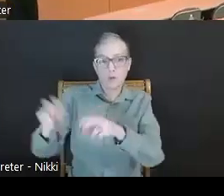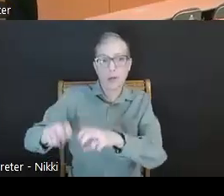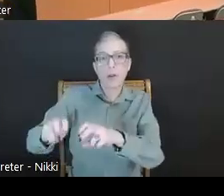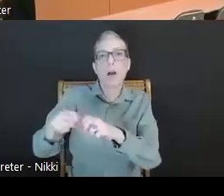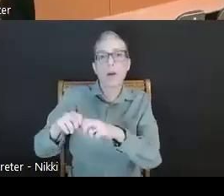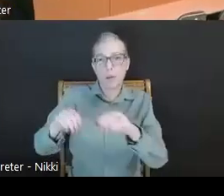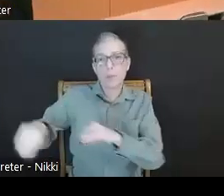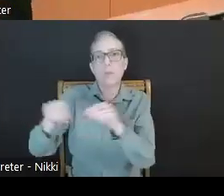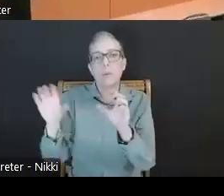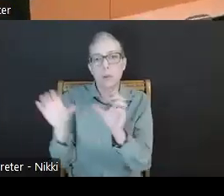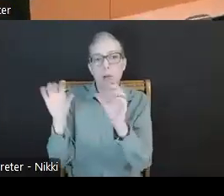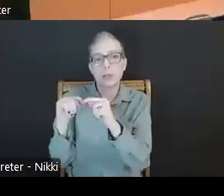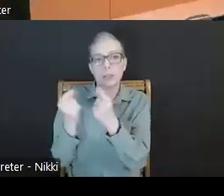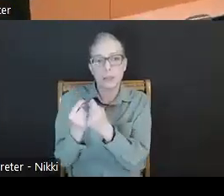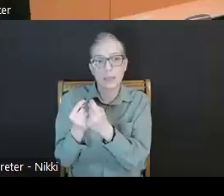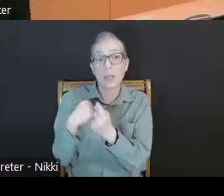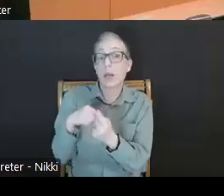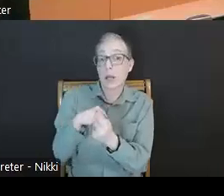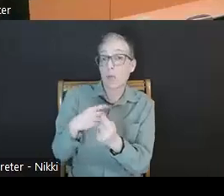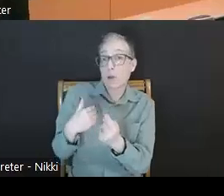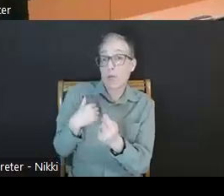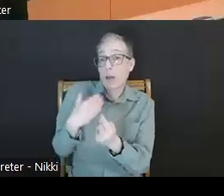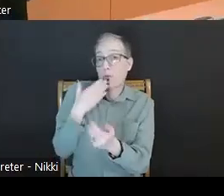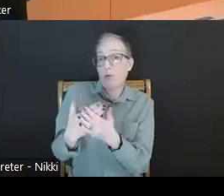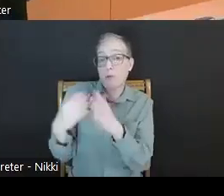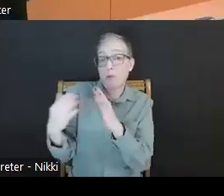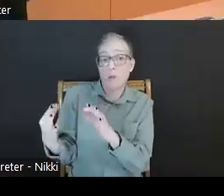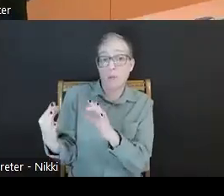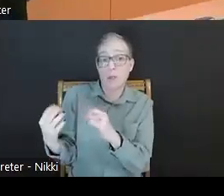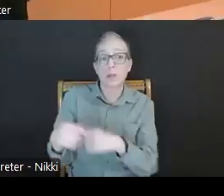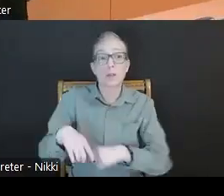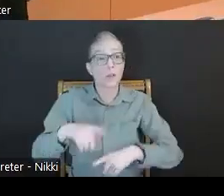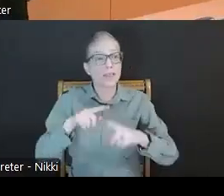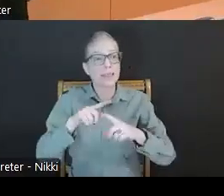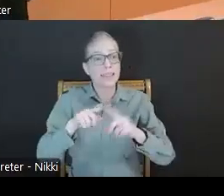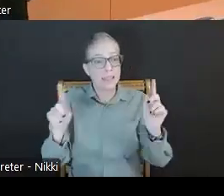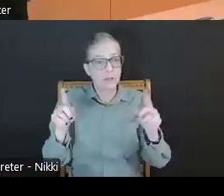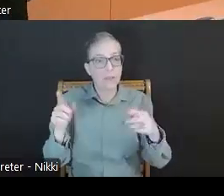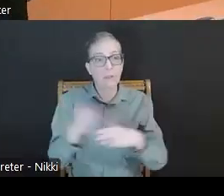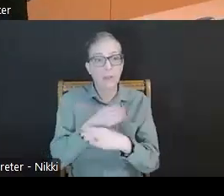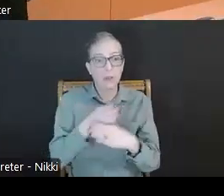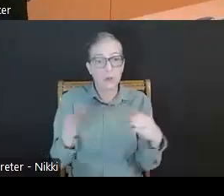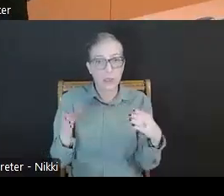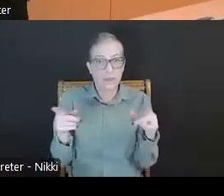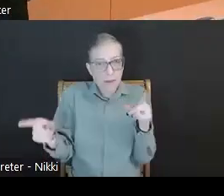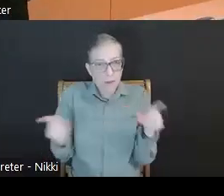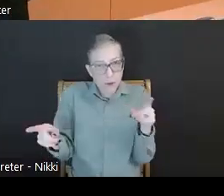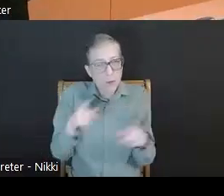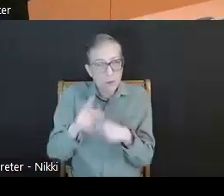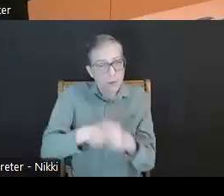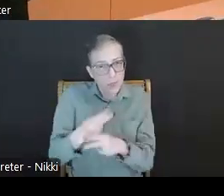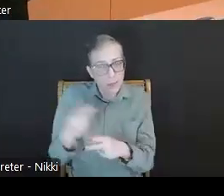difference between, I think, the law enforcement response and mobile crisis response is that law enforcement,